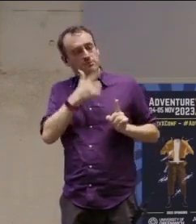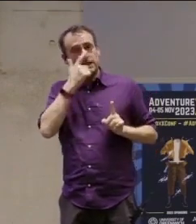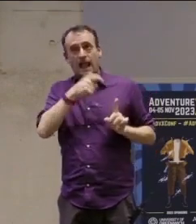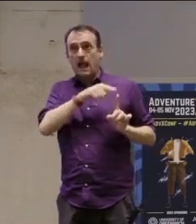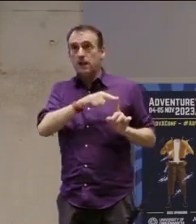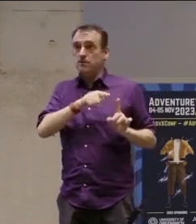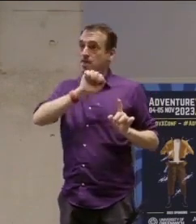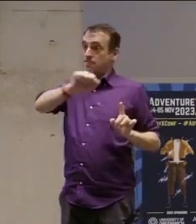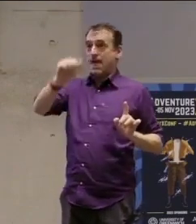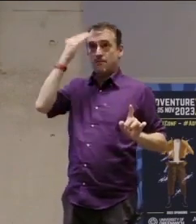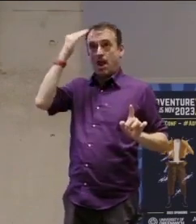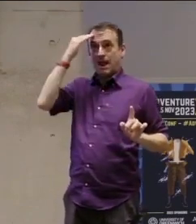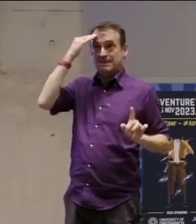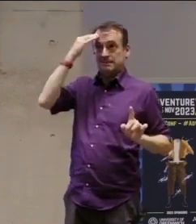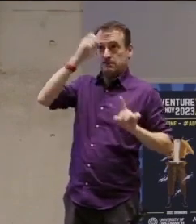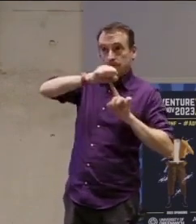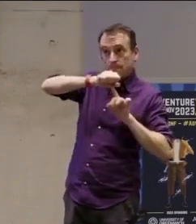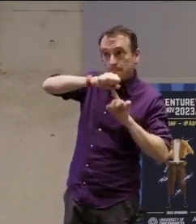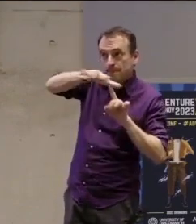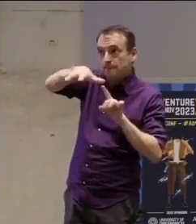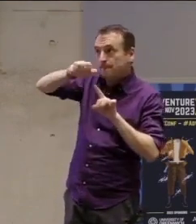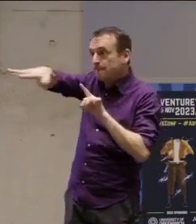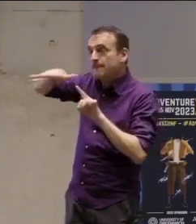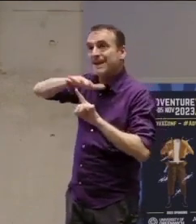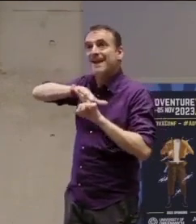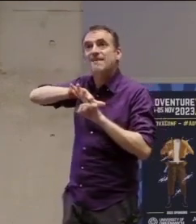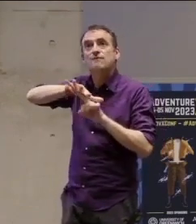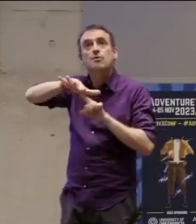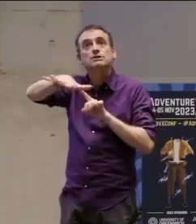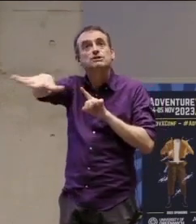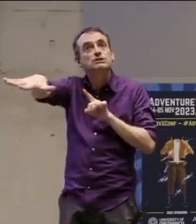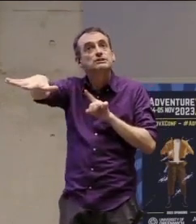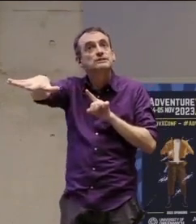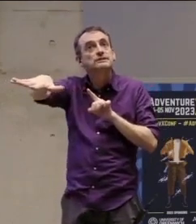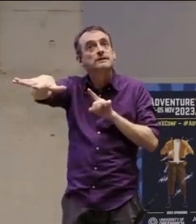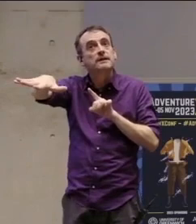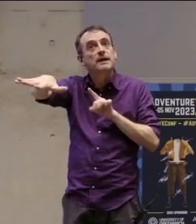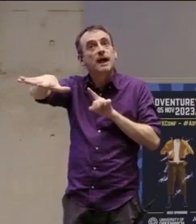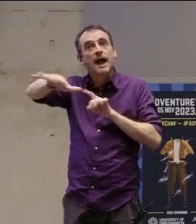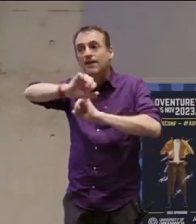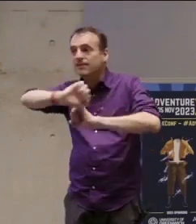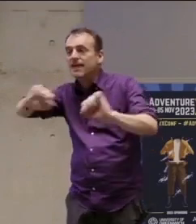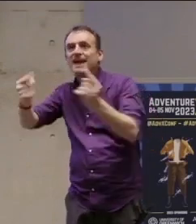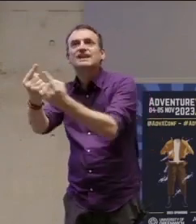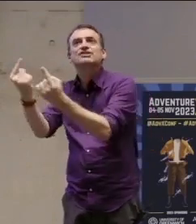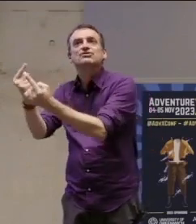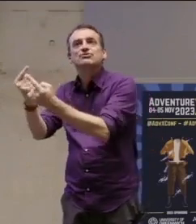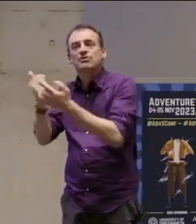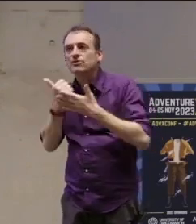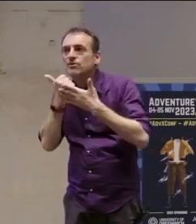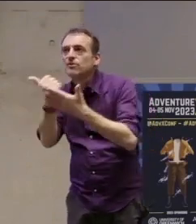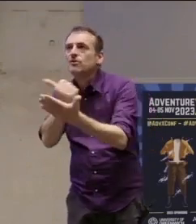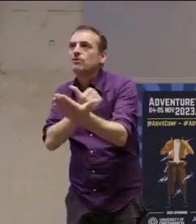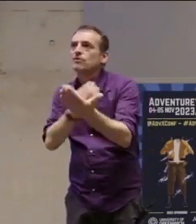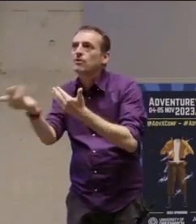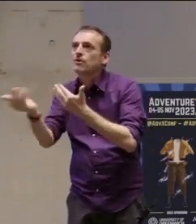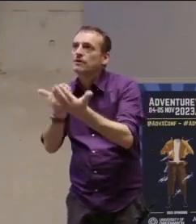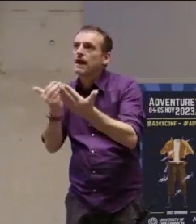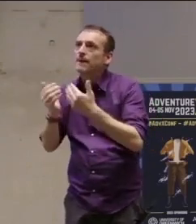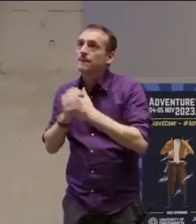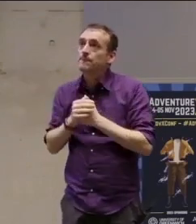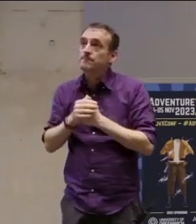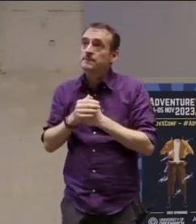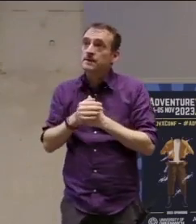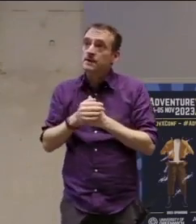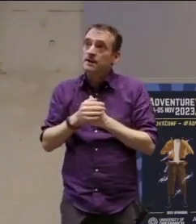and fight the spirits inside people's minds, or fight the demons inside people's minds to help them deal with their issues. So once she's kind of cleared people's heads, they